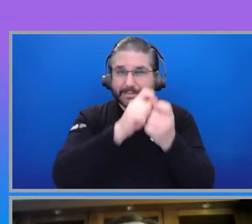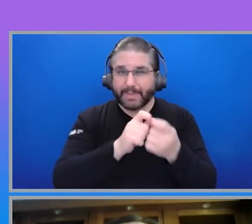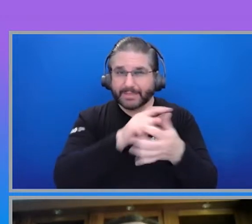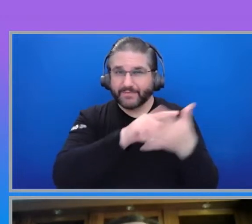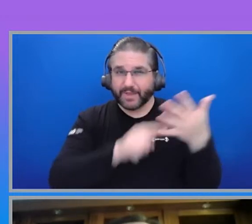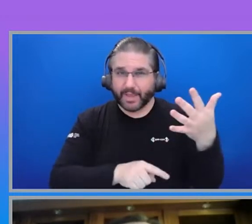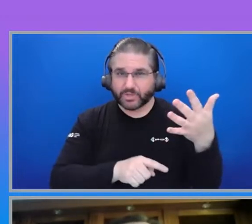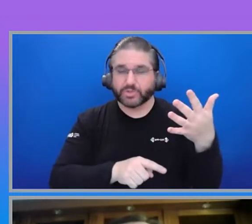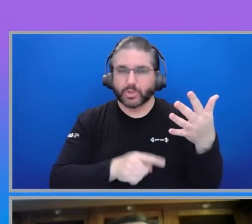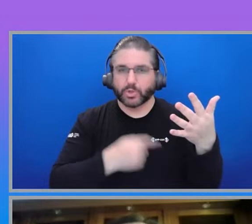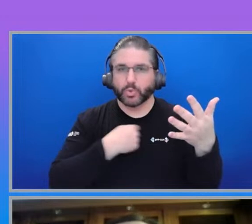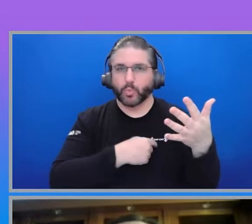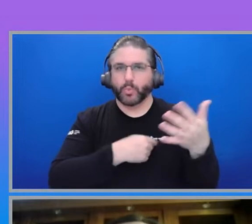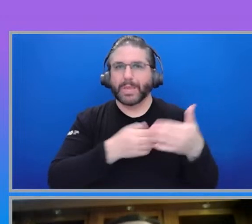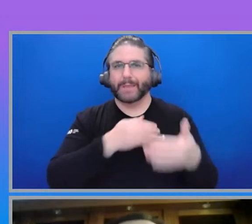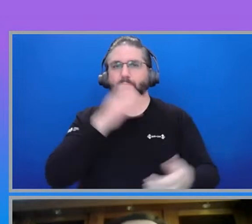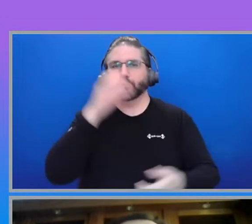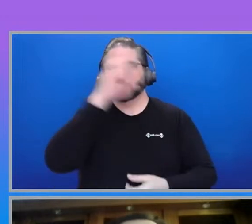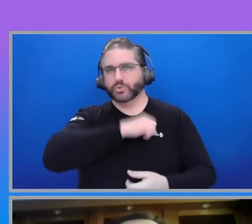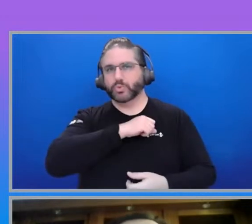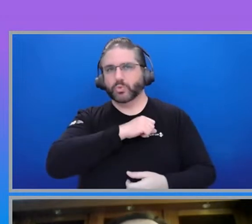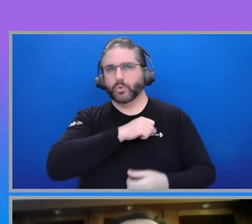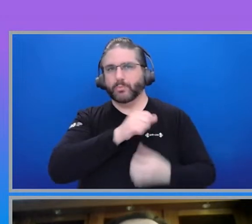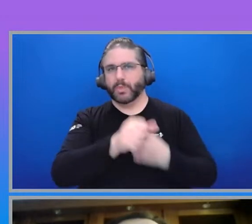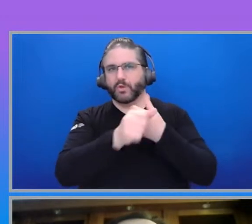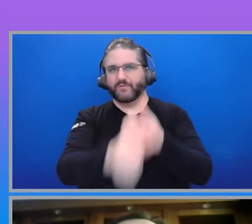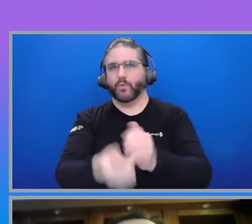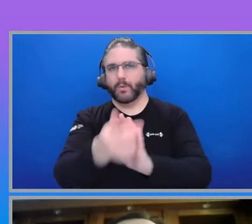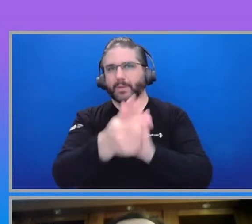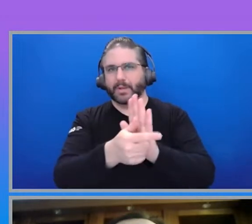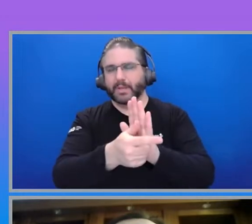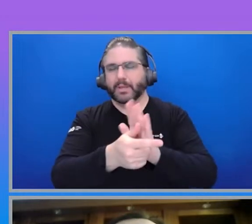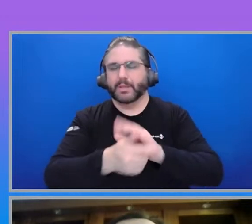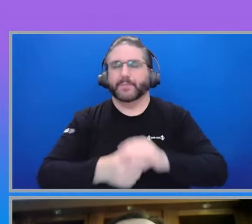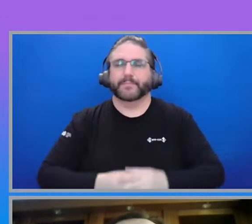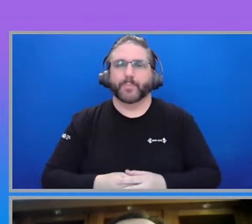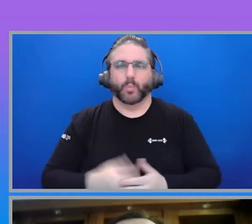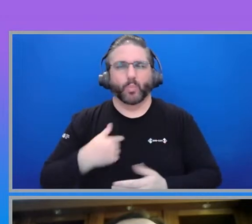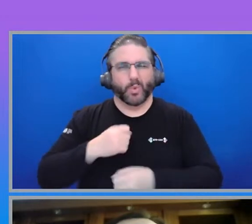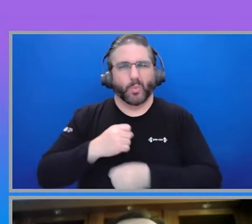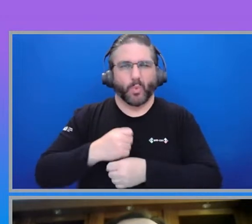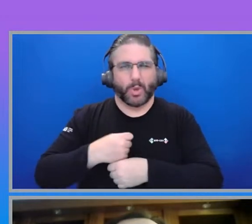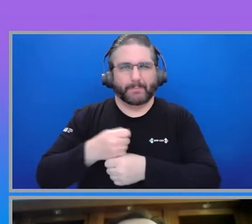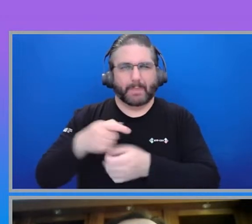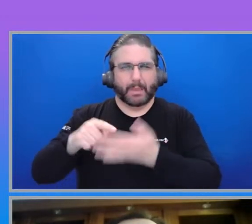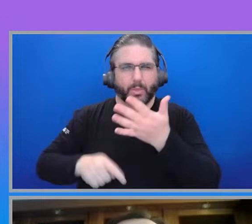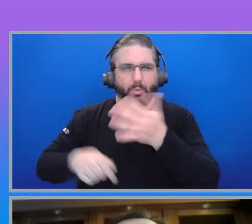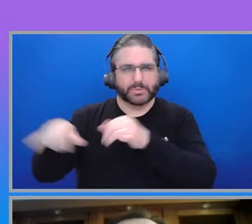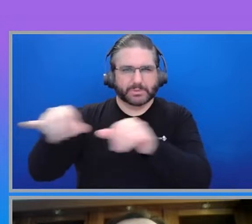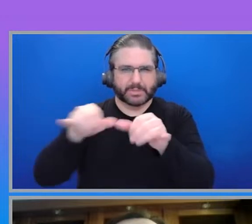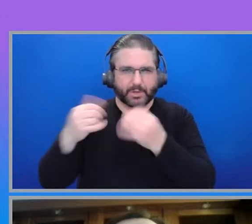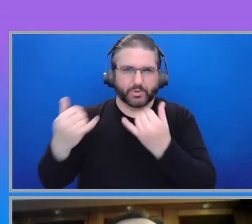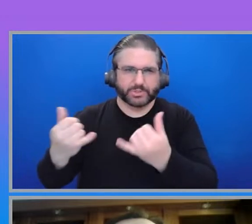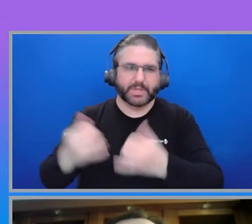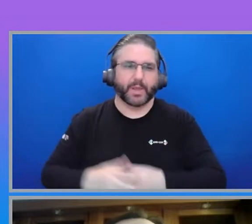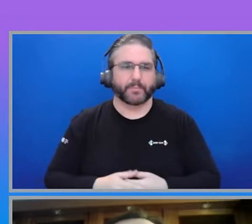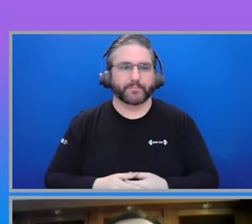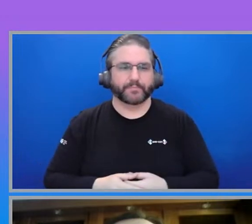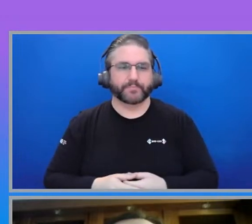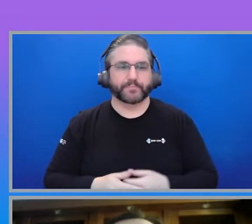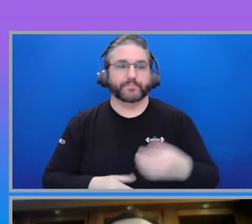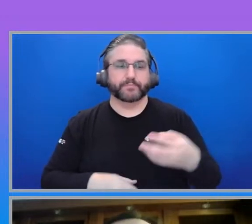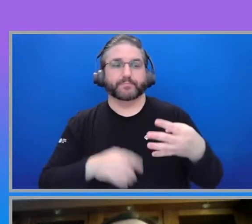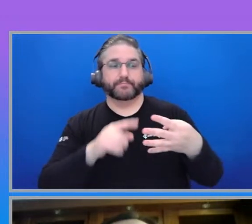presume conformity with the directive. We are working on those standards. In addition to the enforcement, the two enforcement measures